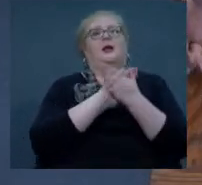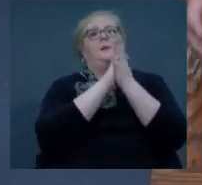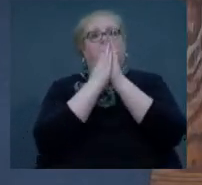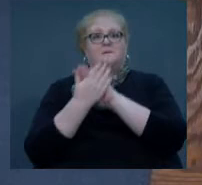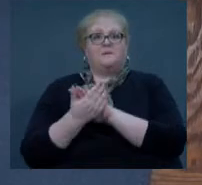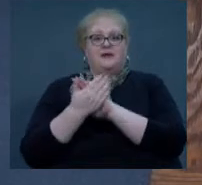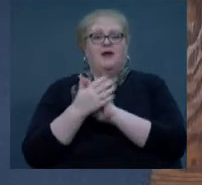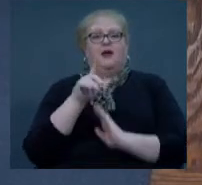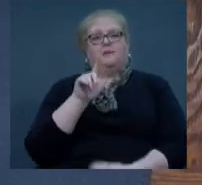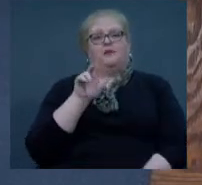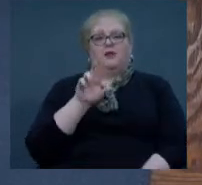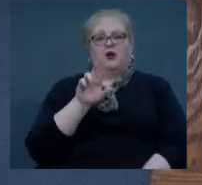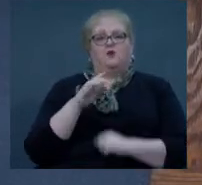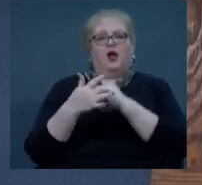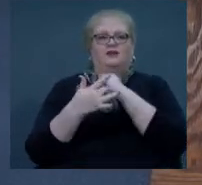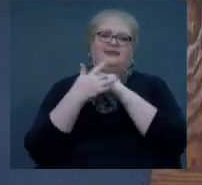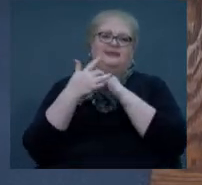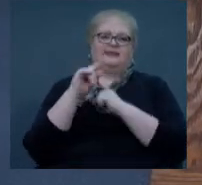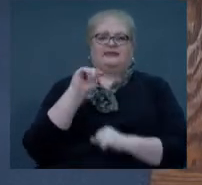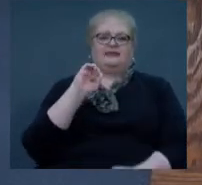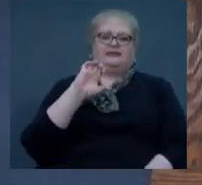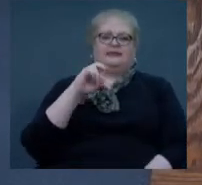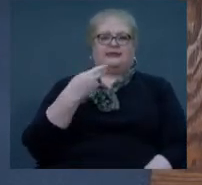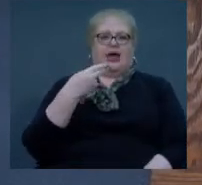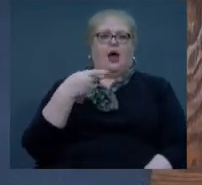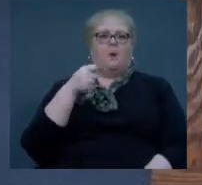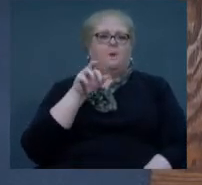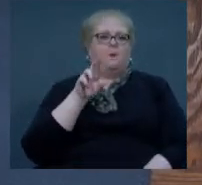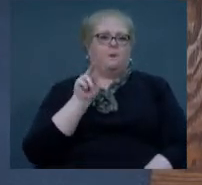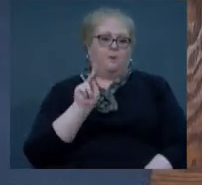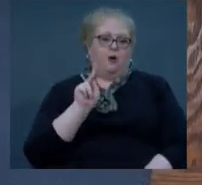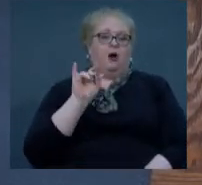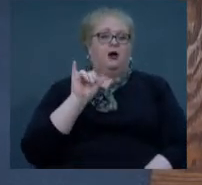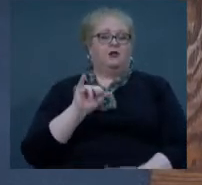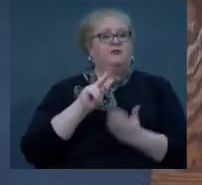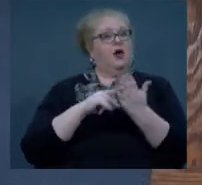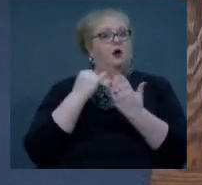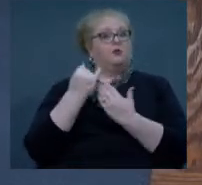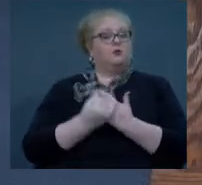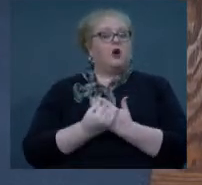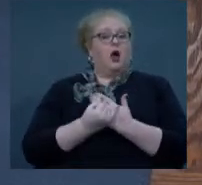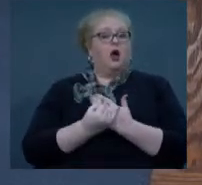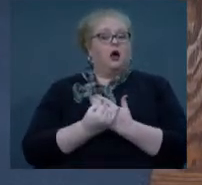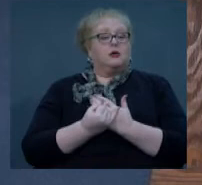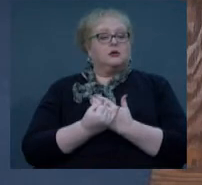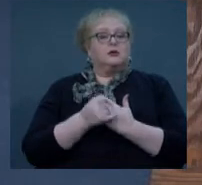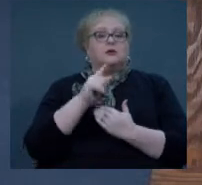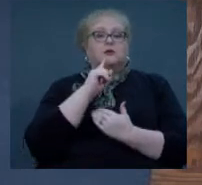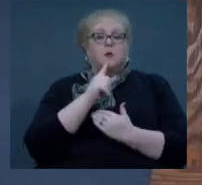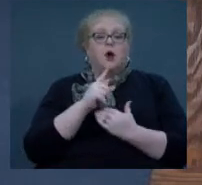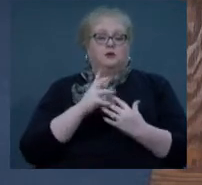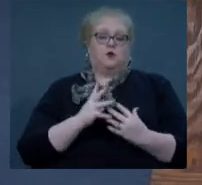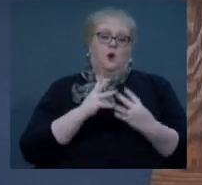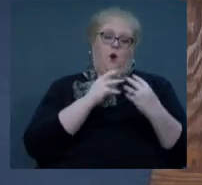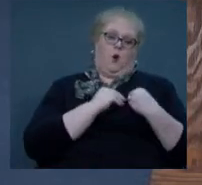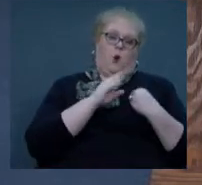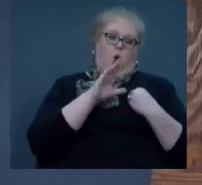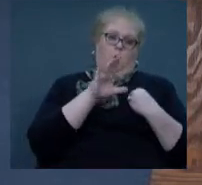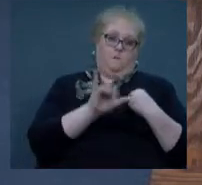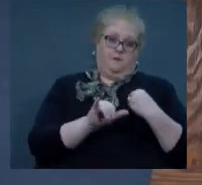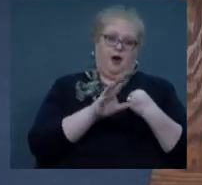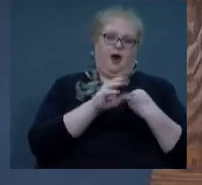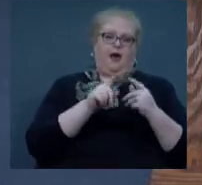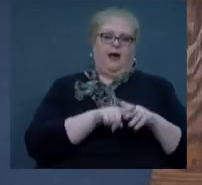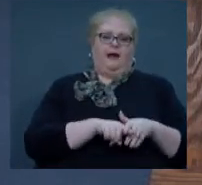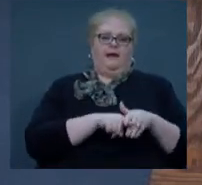Rock Tech Park. So that project really was owned by and then